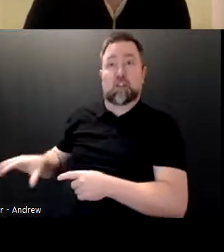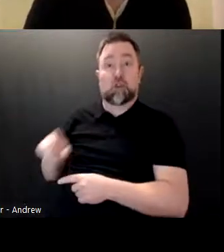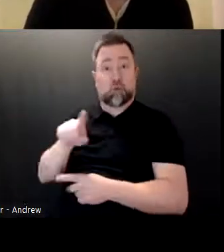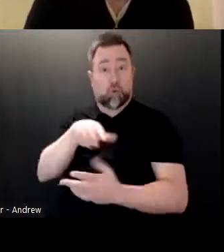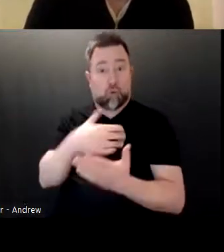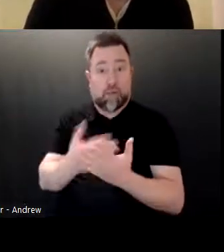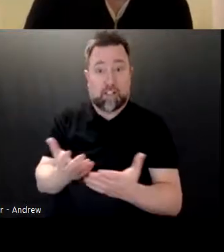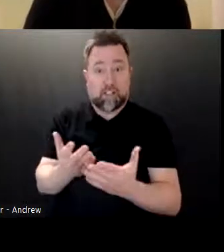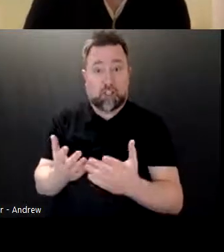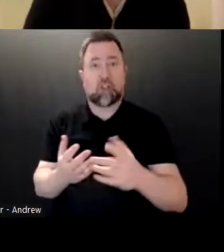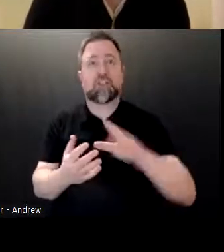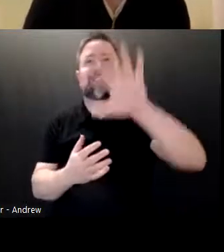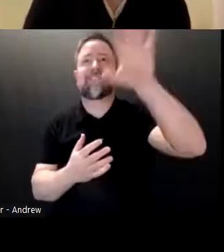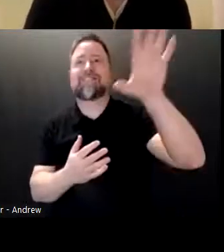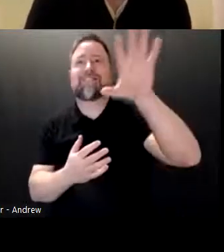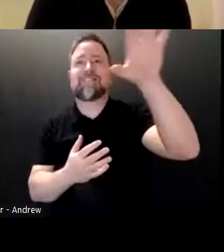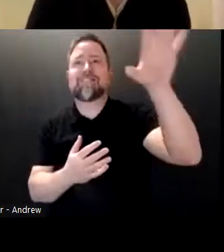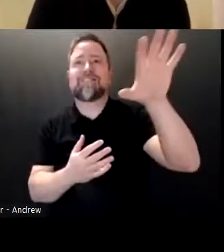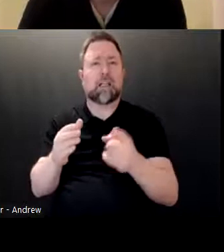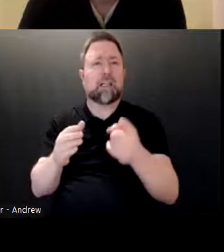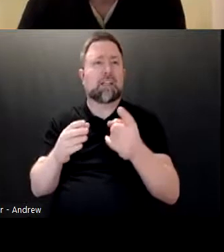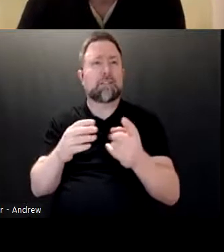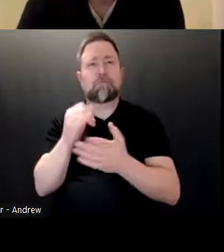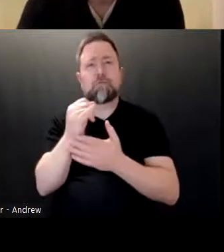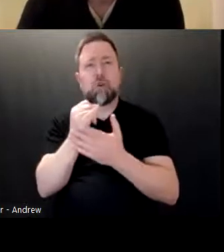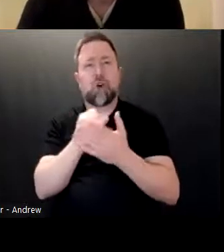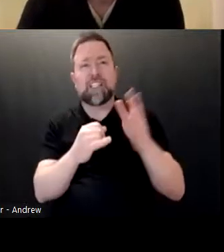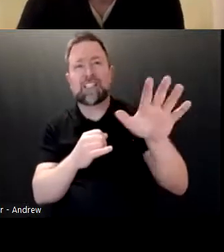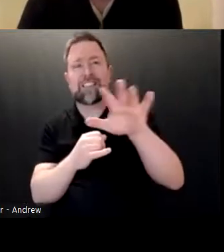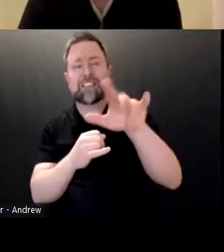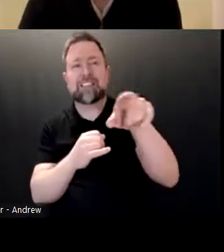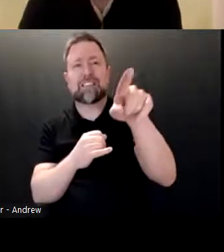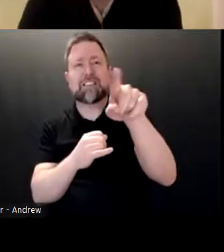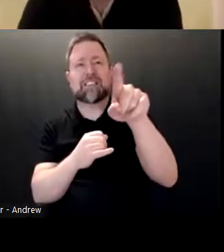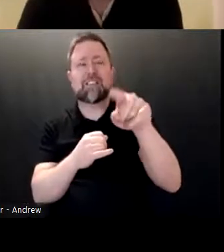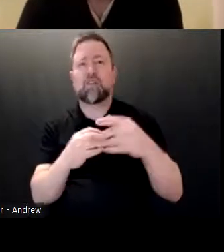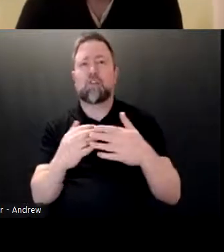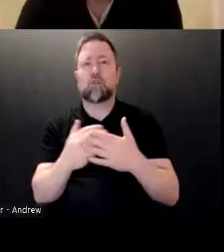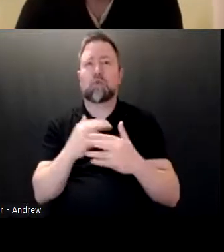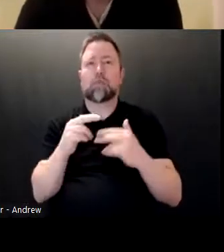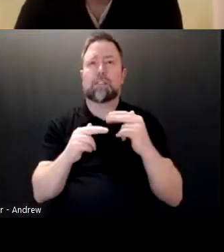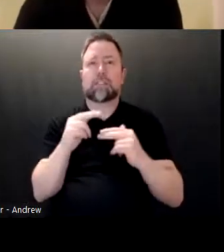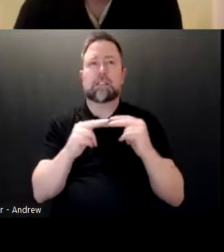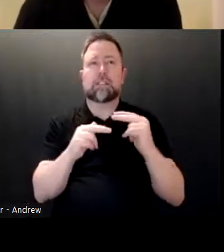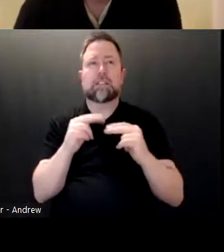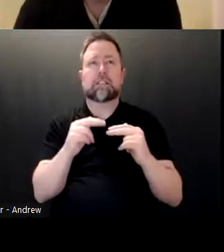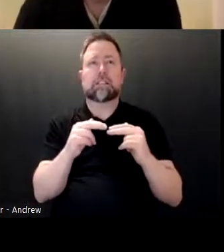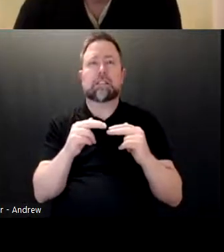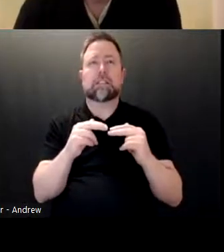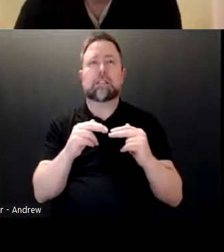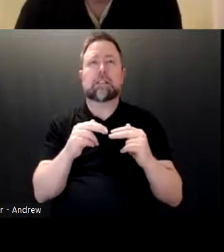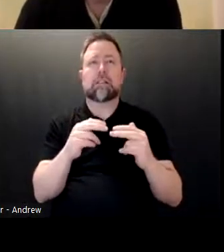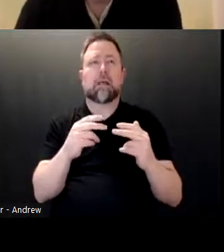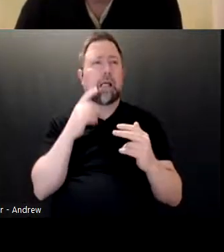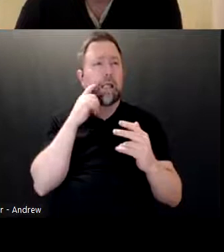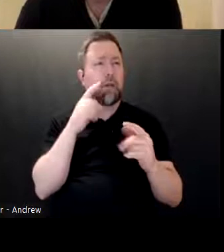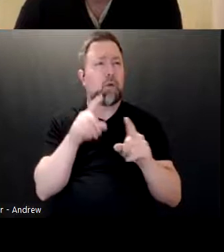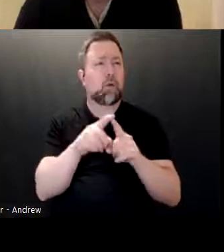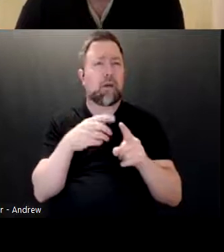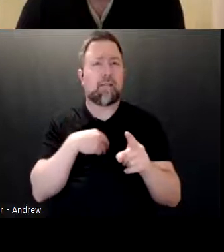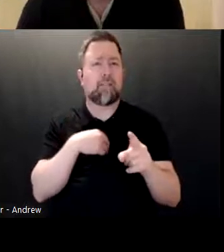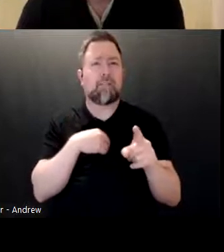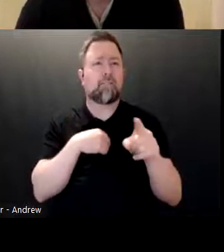maker, who was a big figure in Wharton sort of transitioning from two-dimensional works in